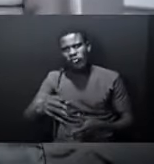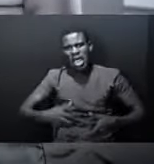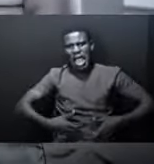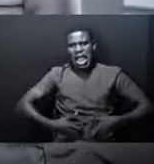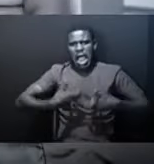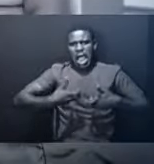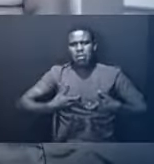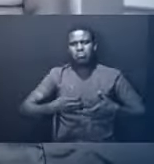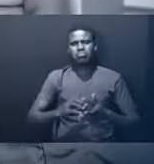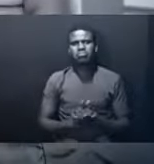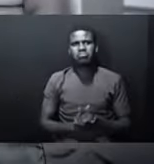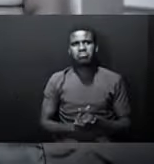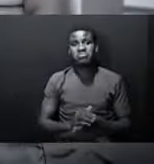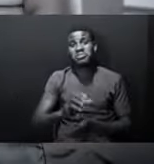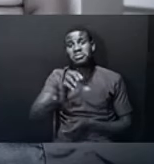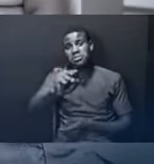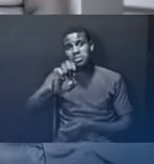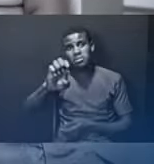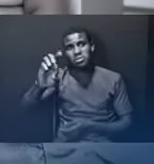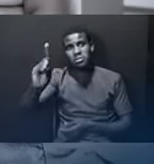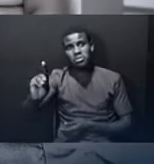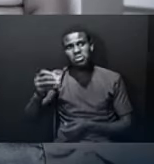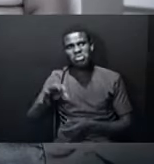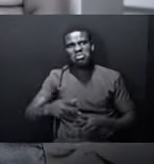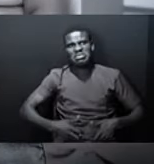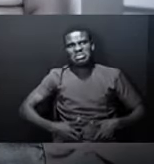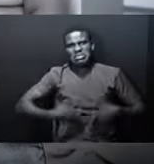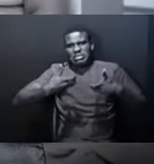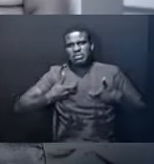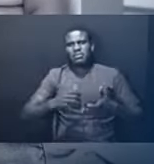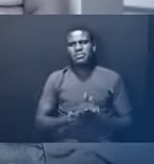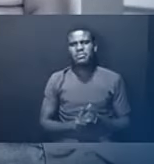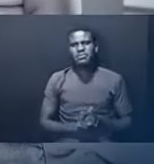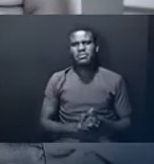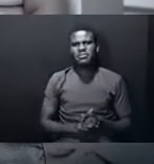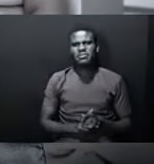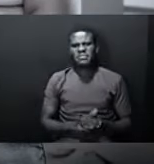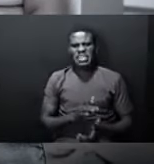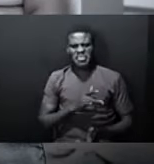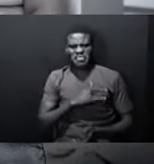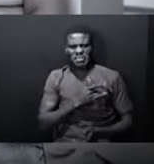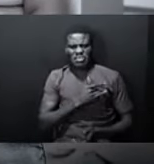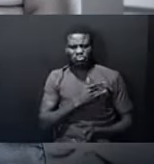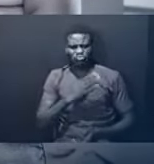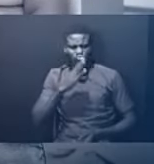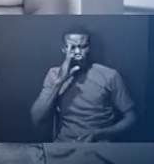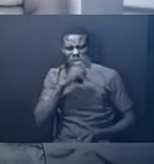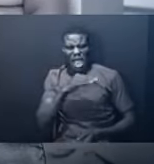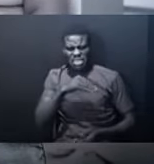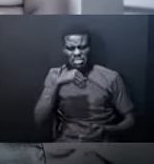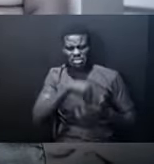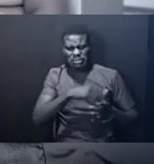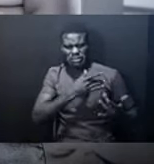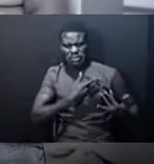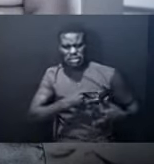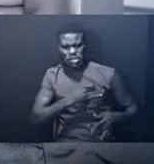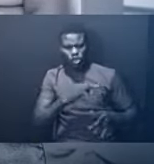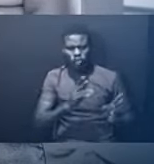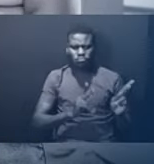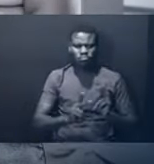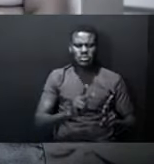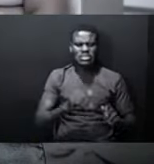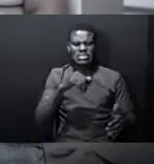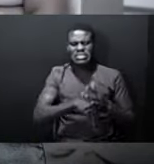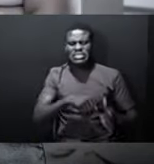Seeds of anger. Ill feeling in the heart of people. In the